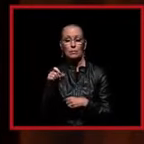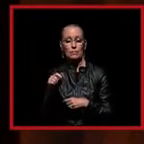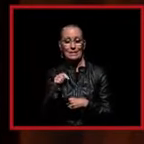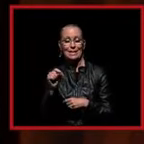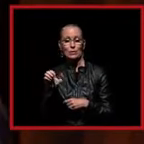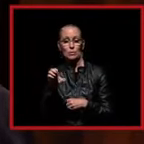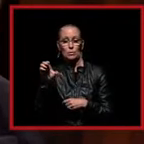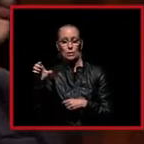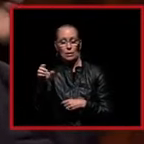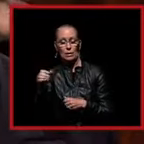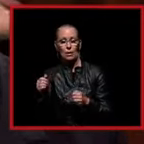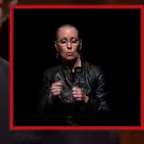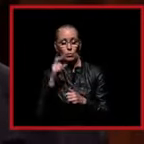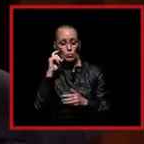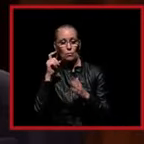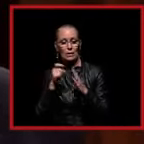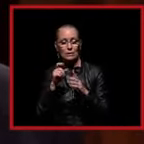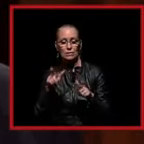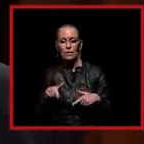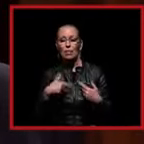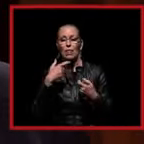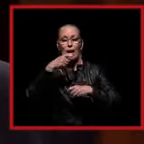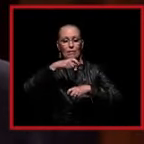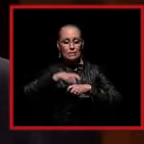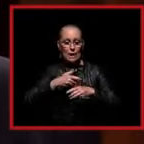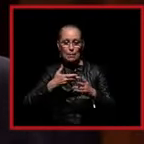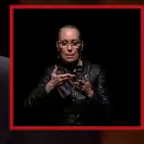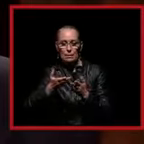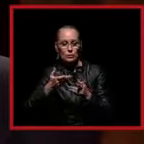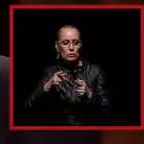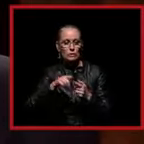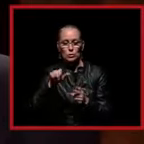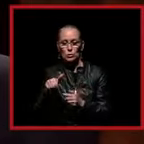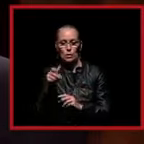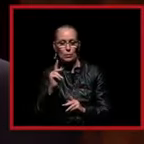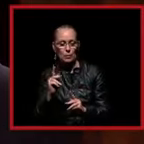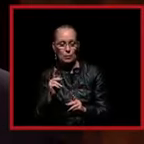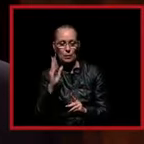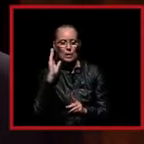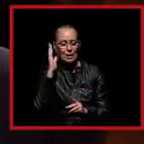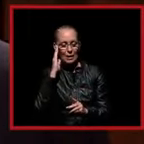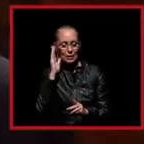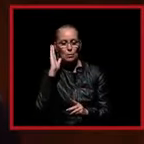of a lifetime of service to others, and I know he will continue. York Mayo.